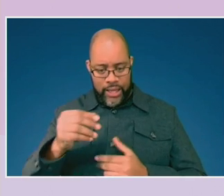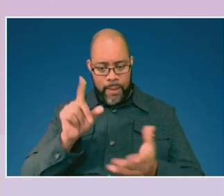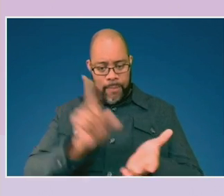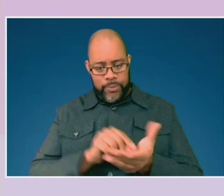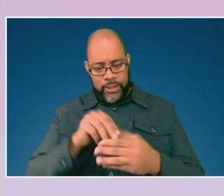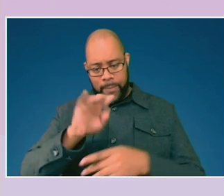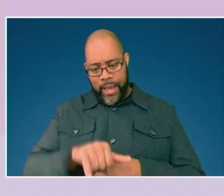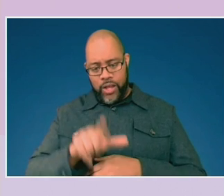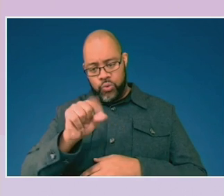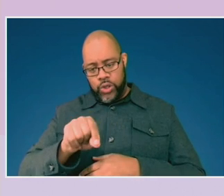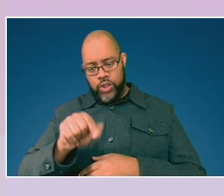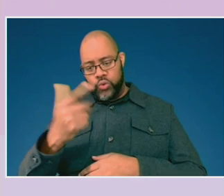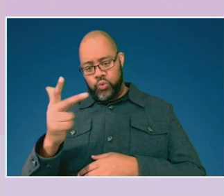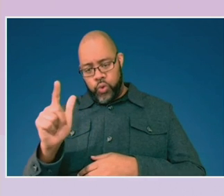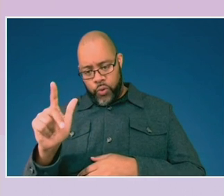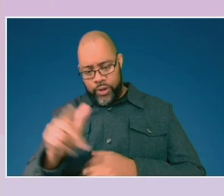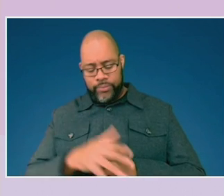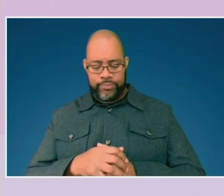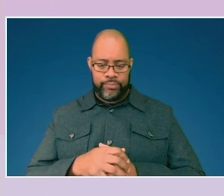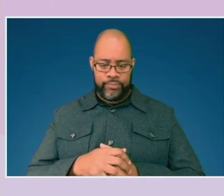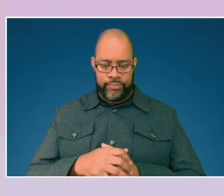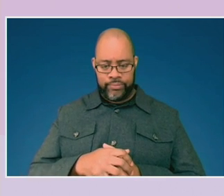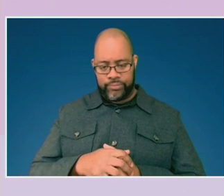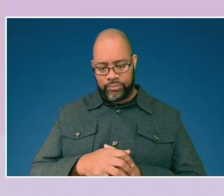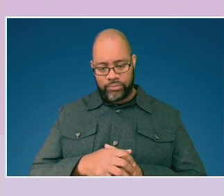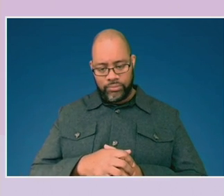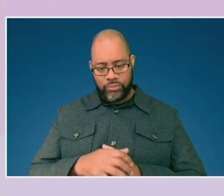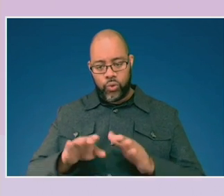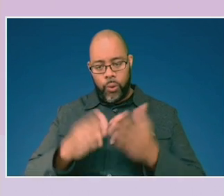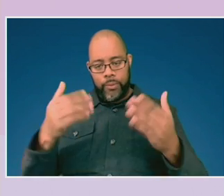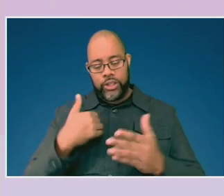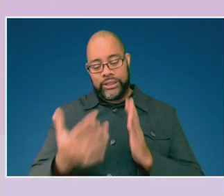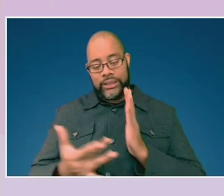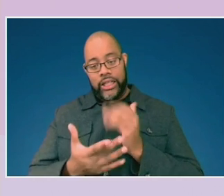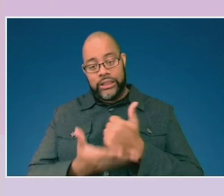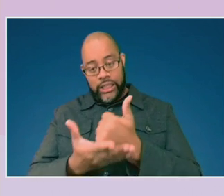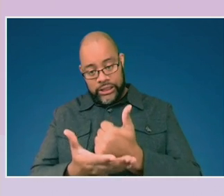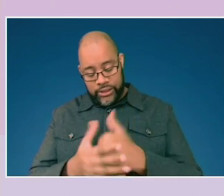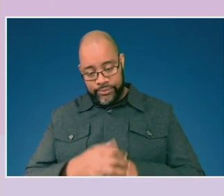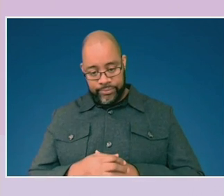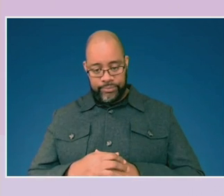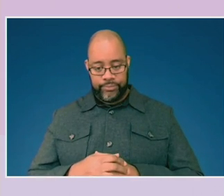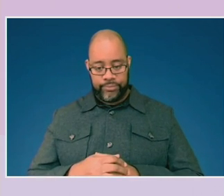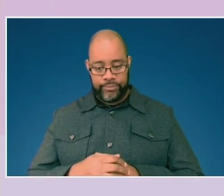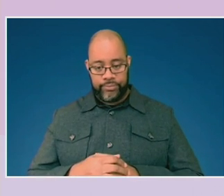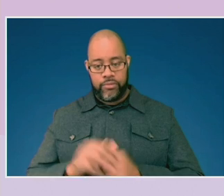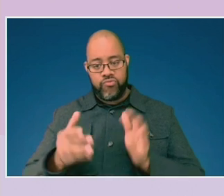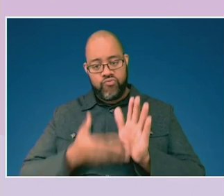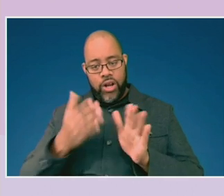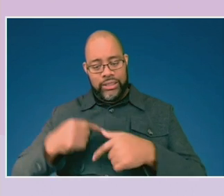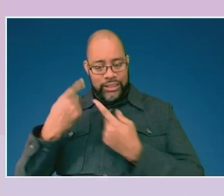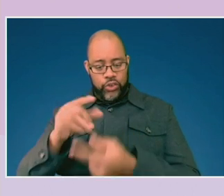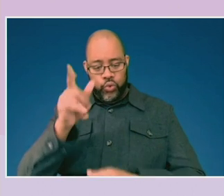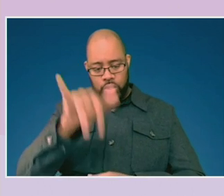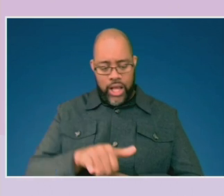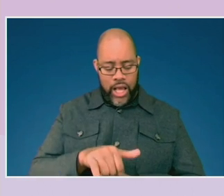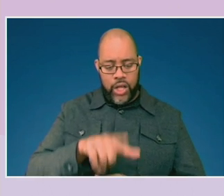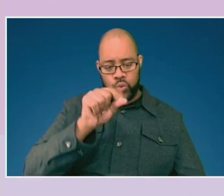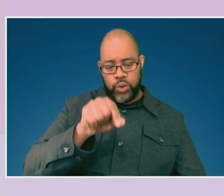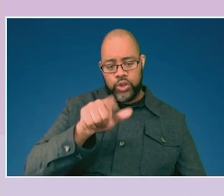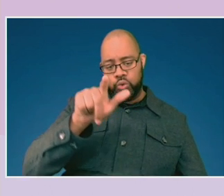of 2023. Then we opened up our Technical Assistance Center, which has been running since July of